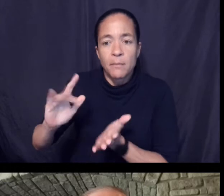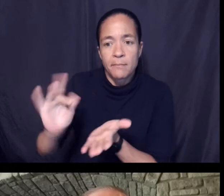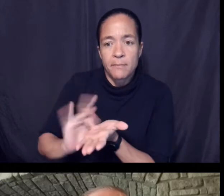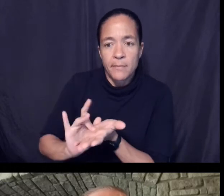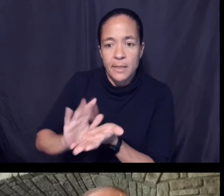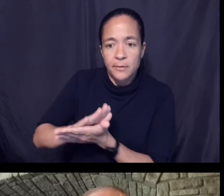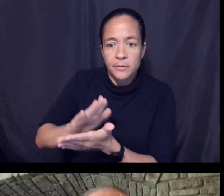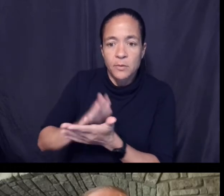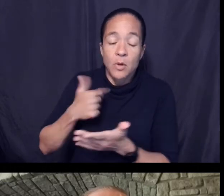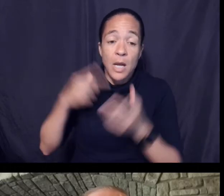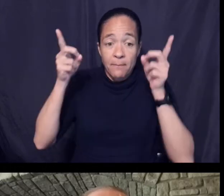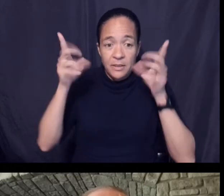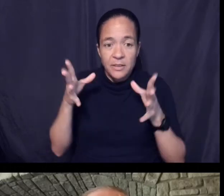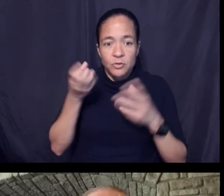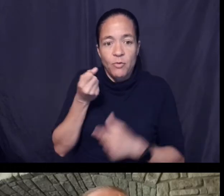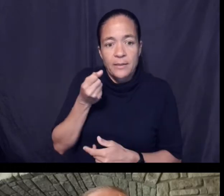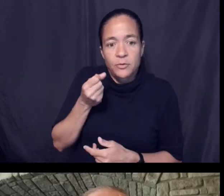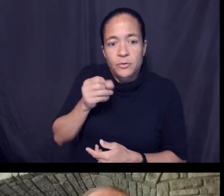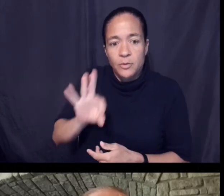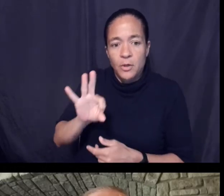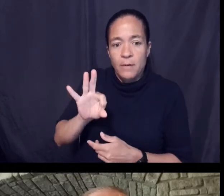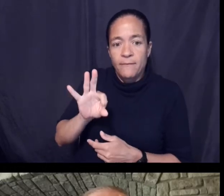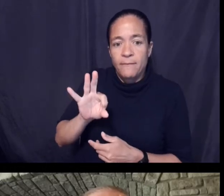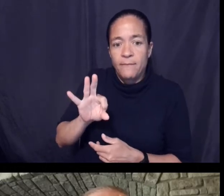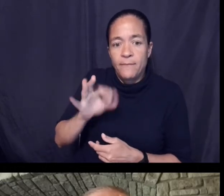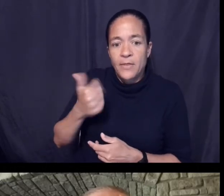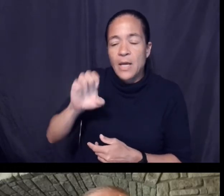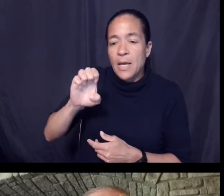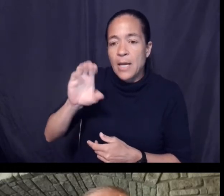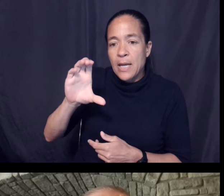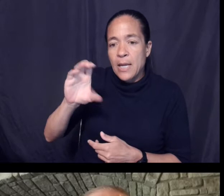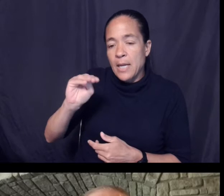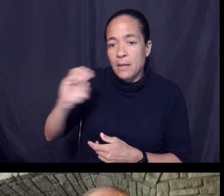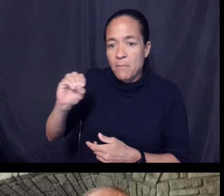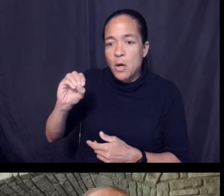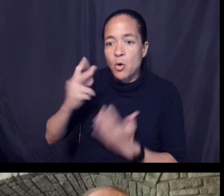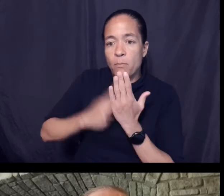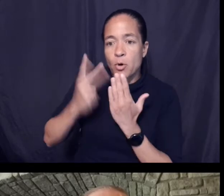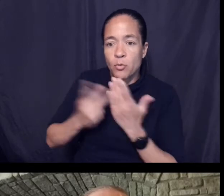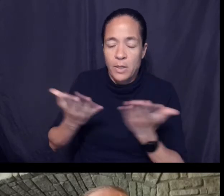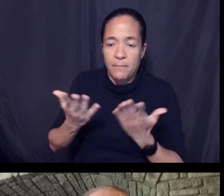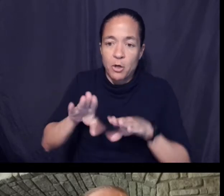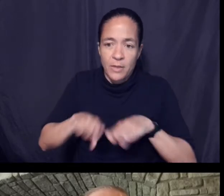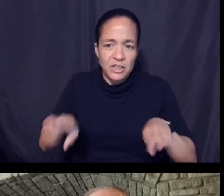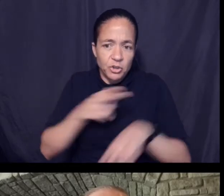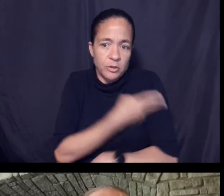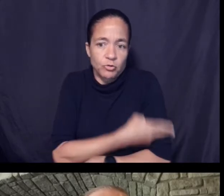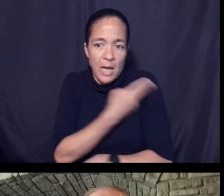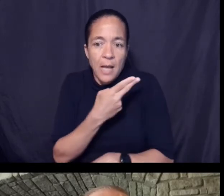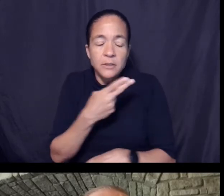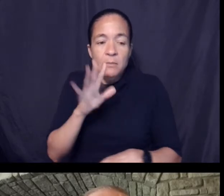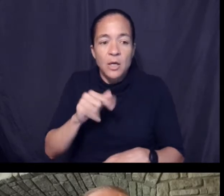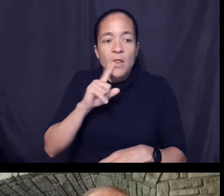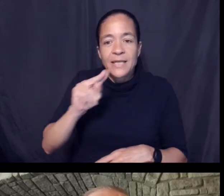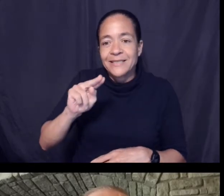I'm the medical director of the EGMA program here at Norton Children's Hospital. I've been the director of our neonatal